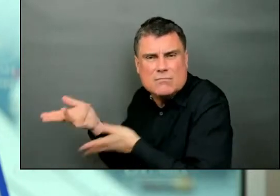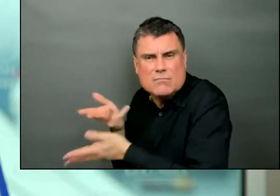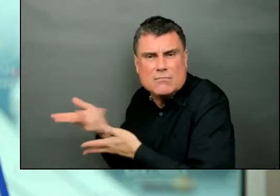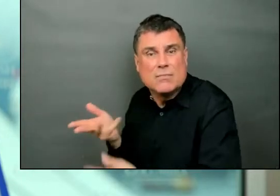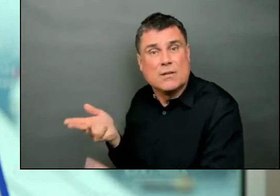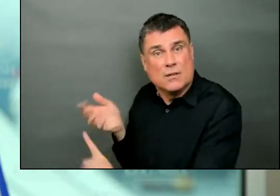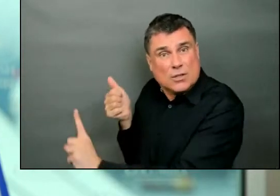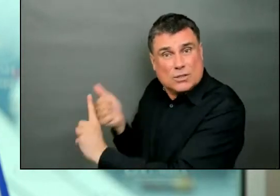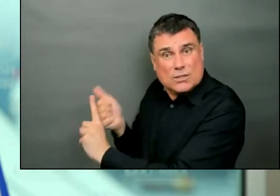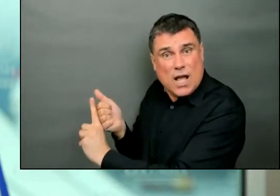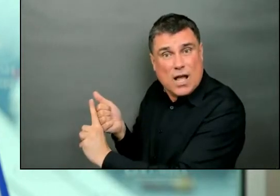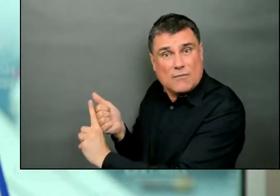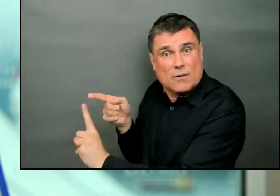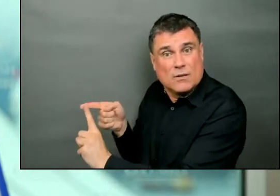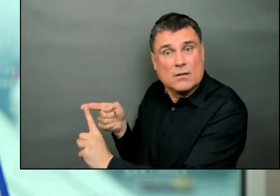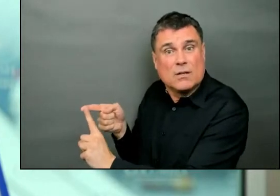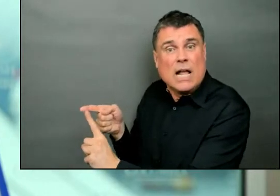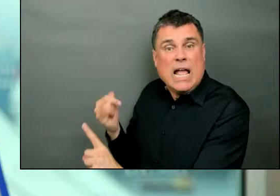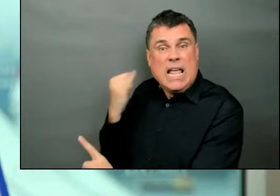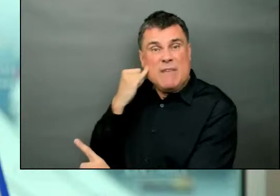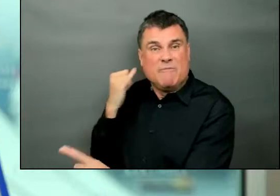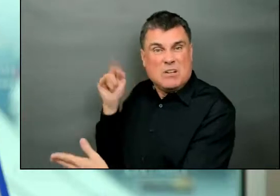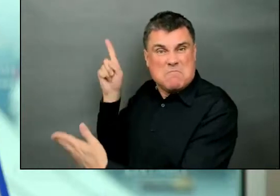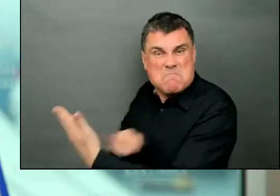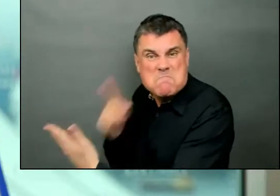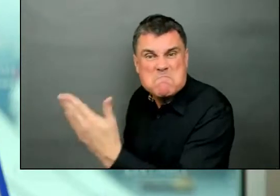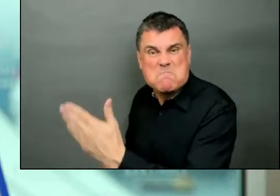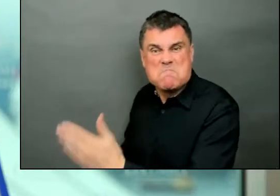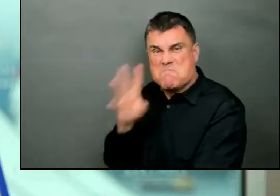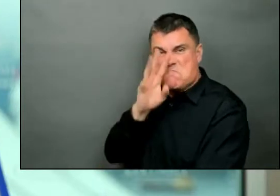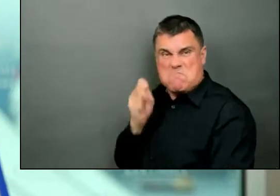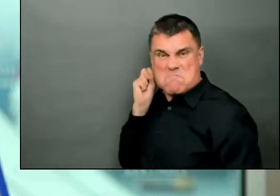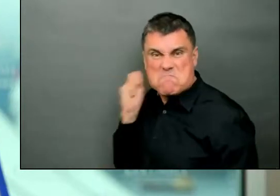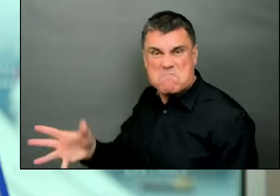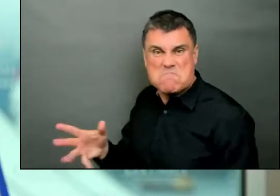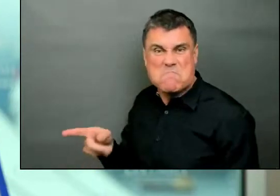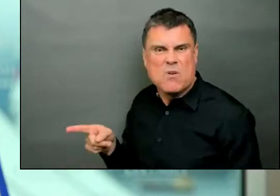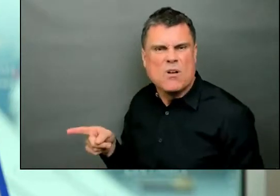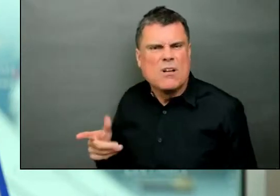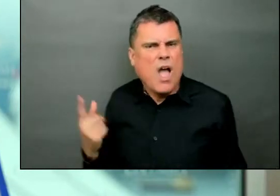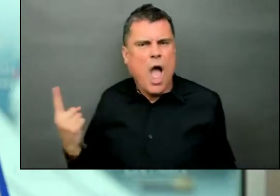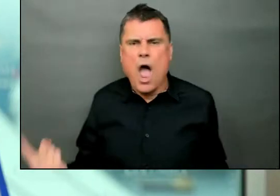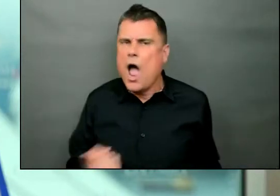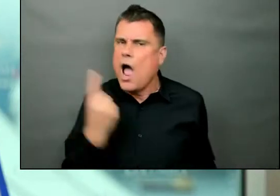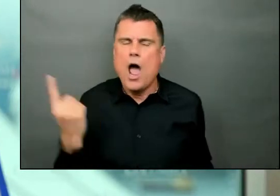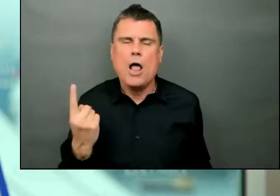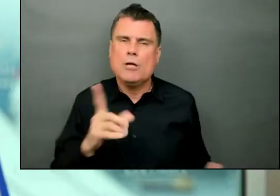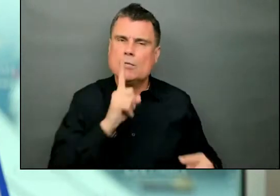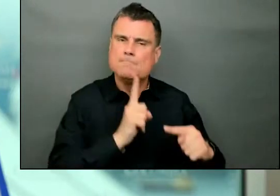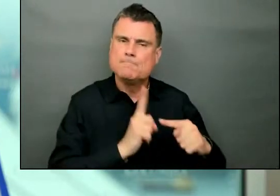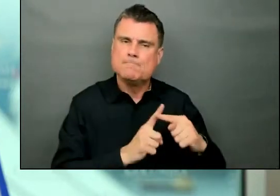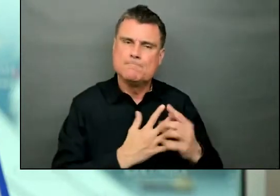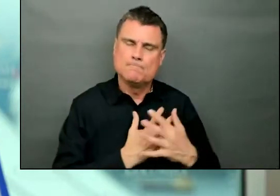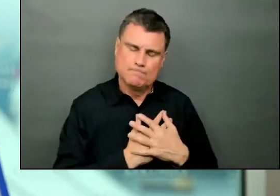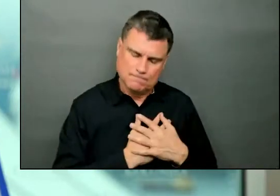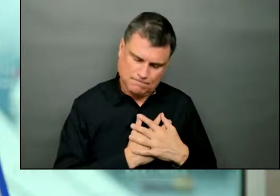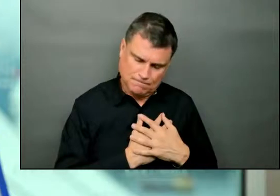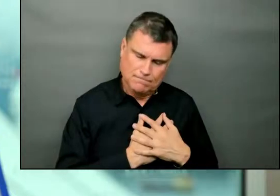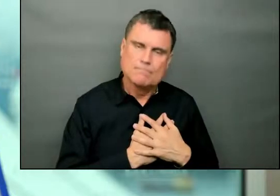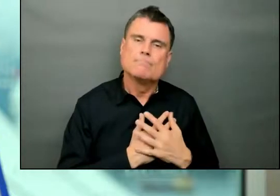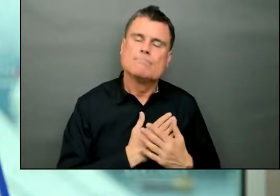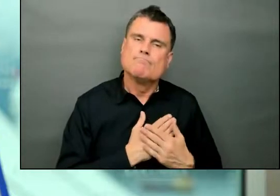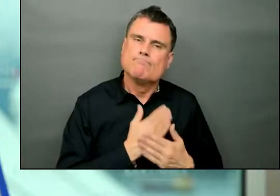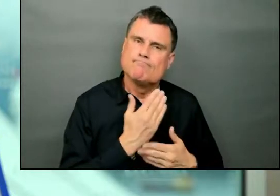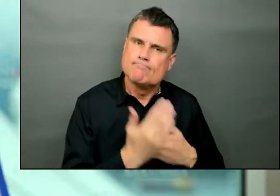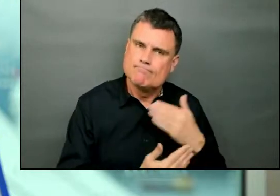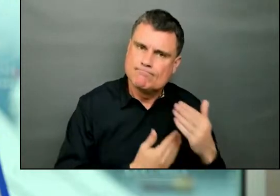criticism, she continues to show compassion for everybody, every single person. And regardless of one's view of what we're